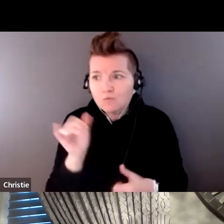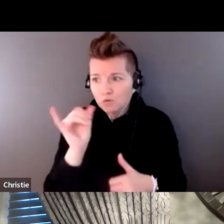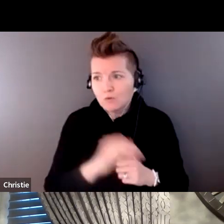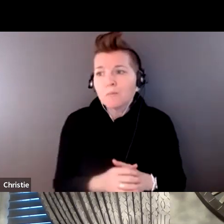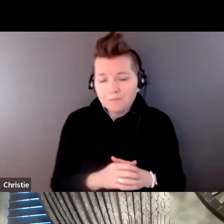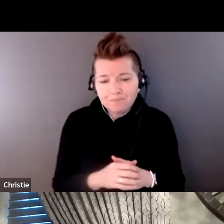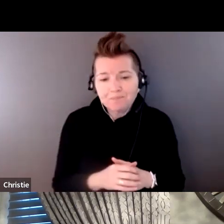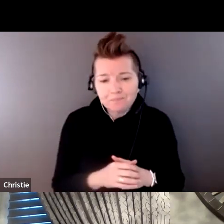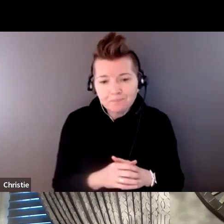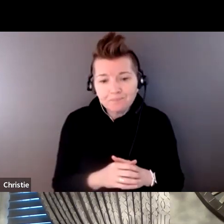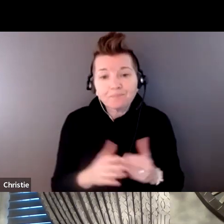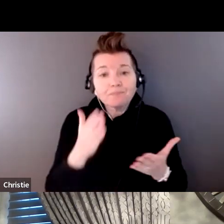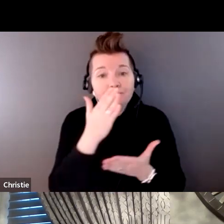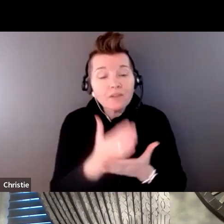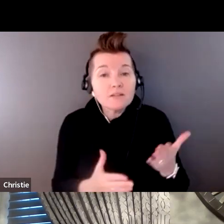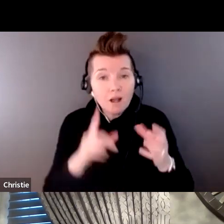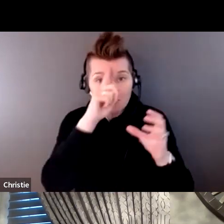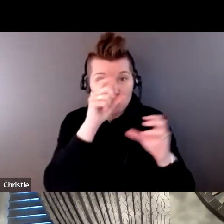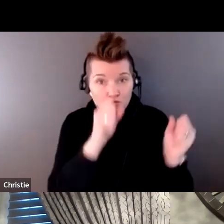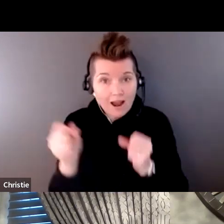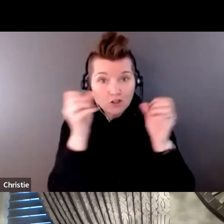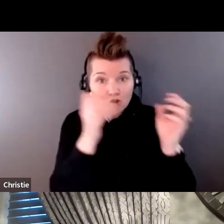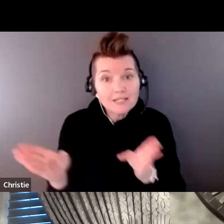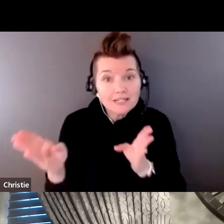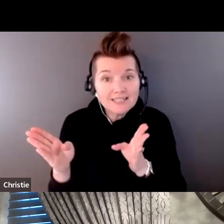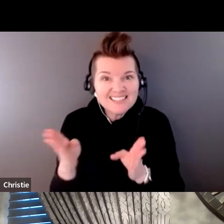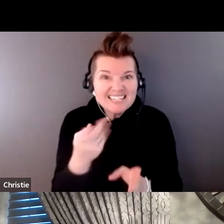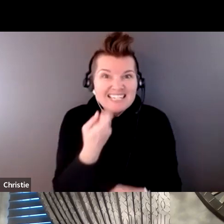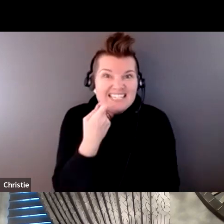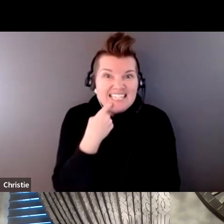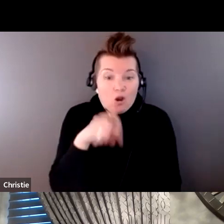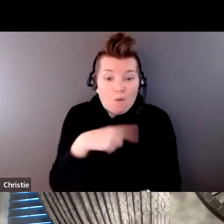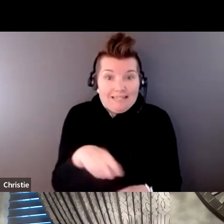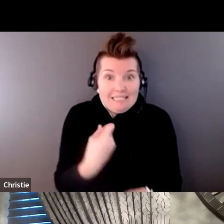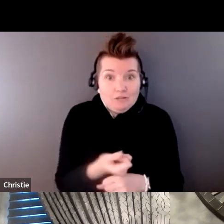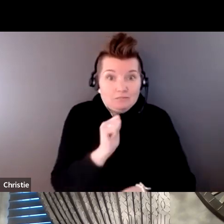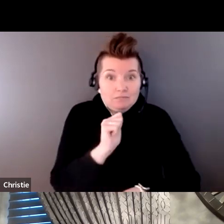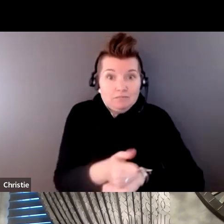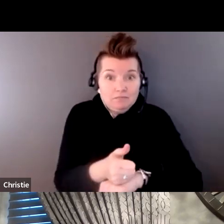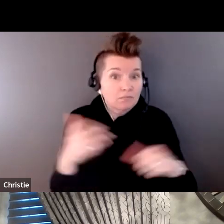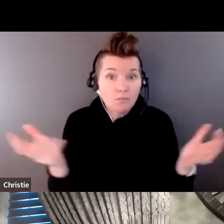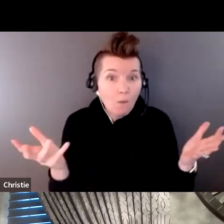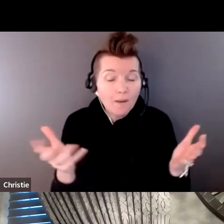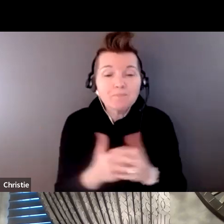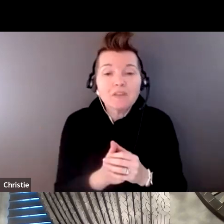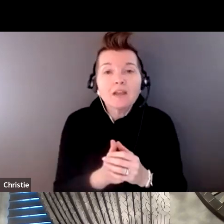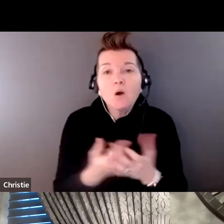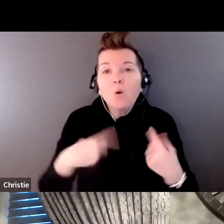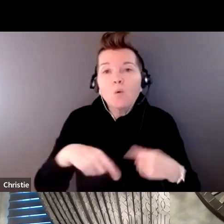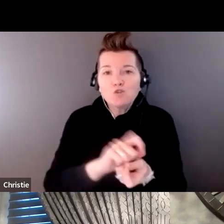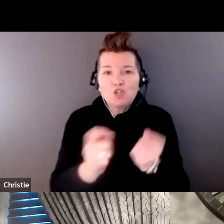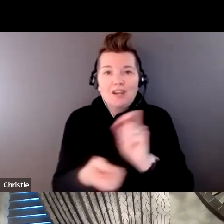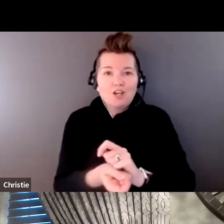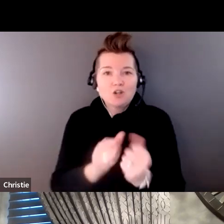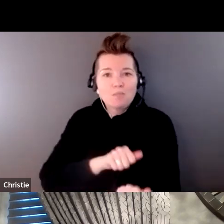these strategies that we took in this very last year include, we took a a strength-based approach,